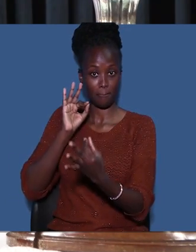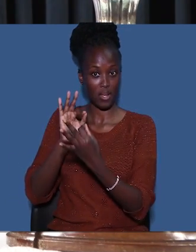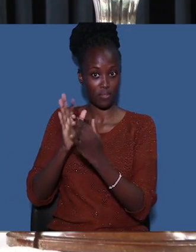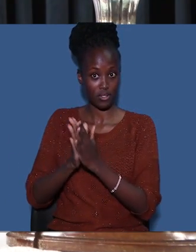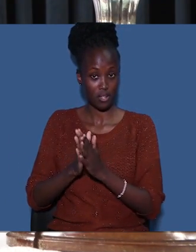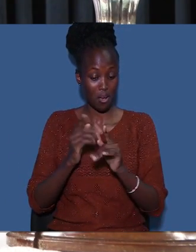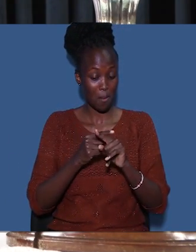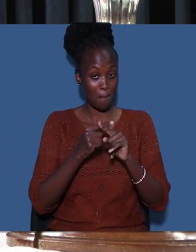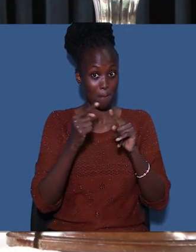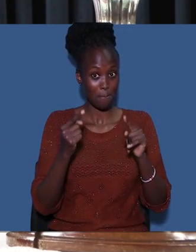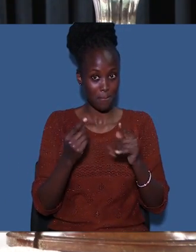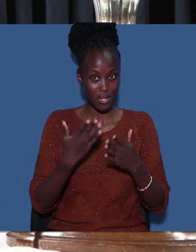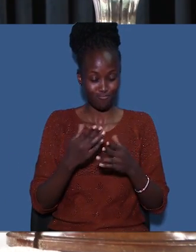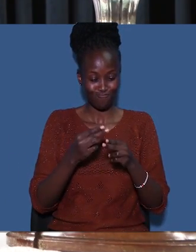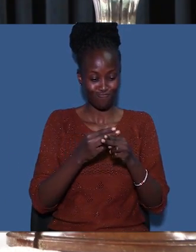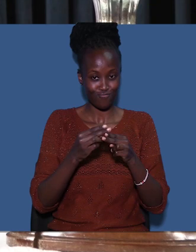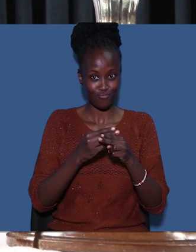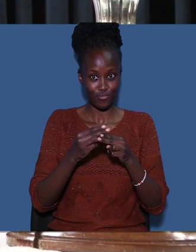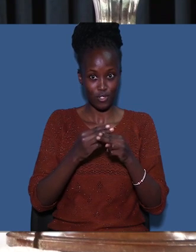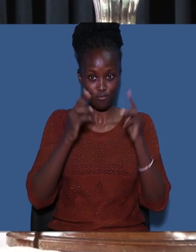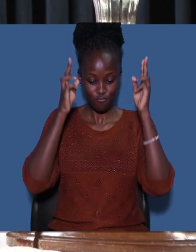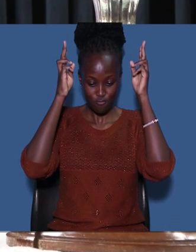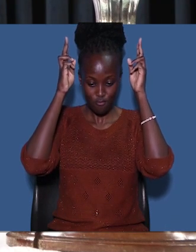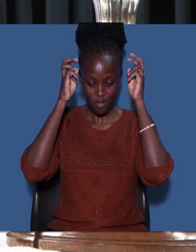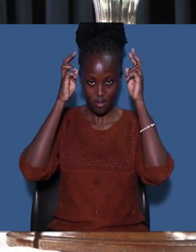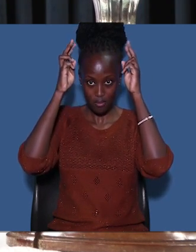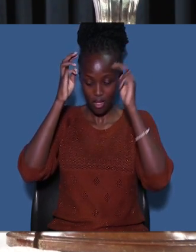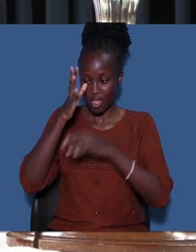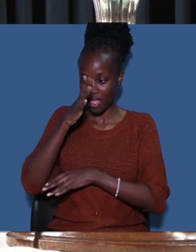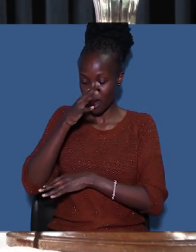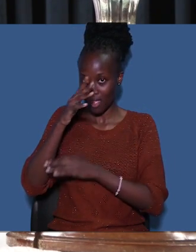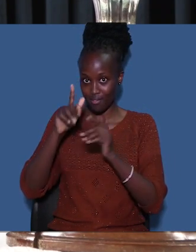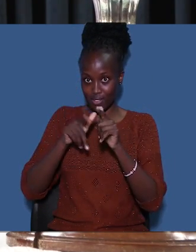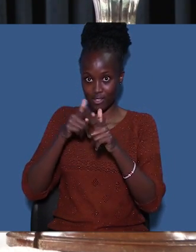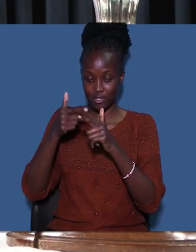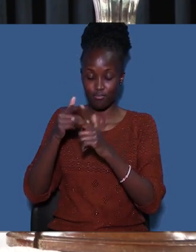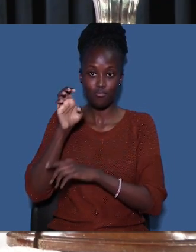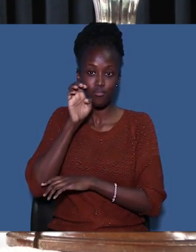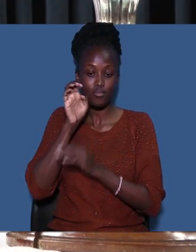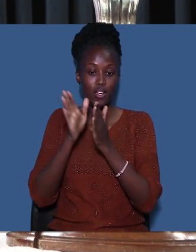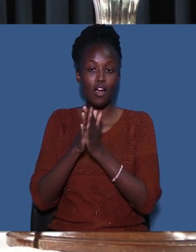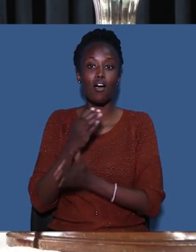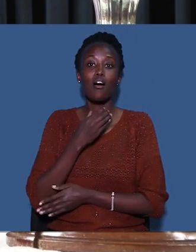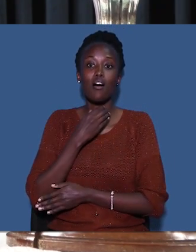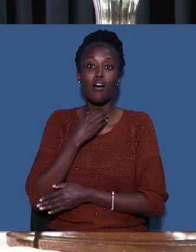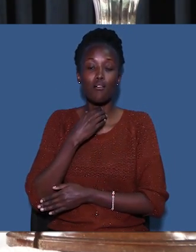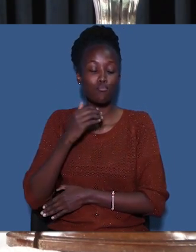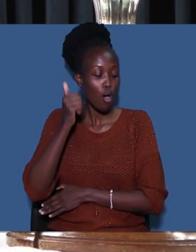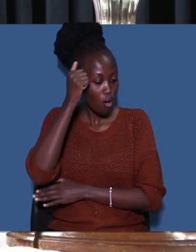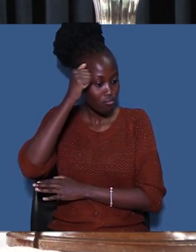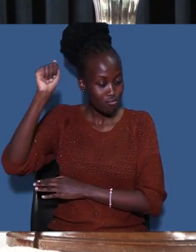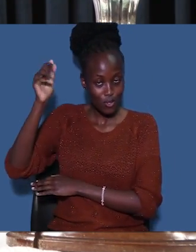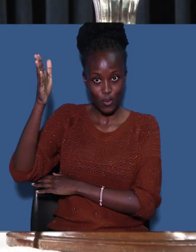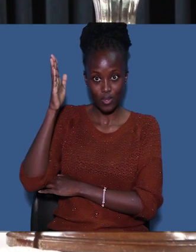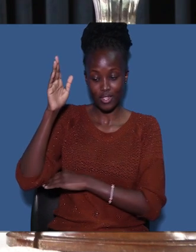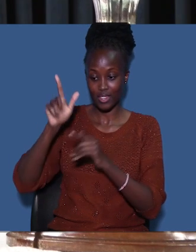soon encountered the devil, and he deceived them into disobeying God. Here and then, sin and death were made